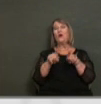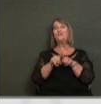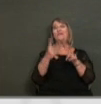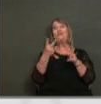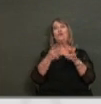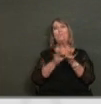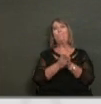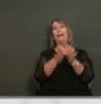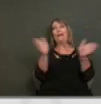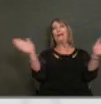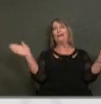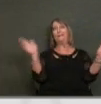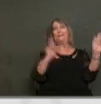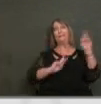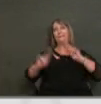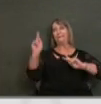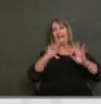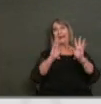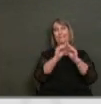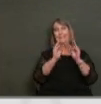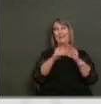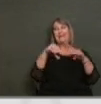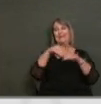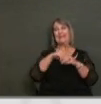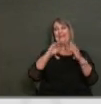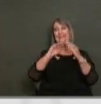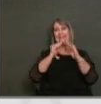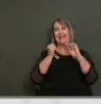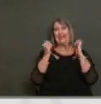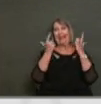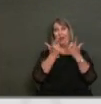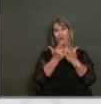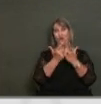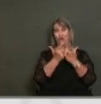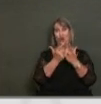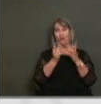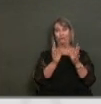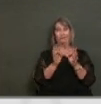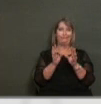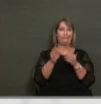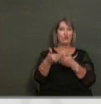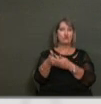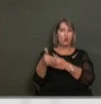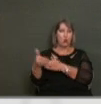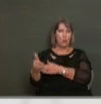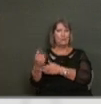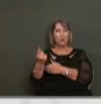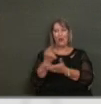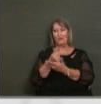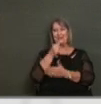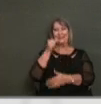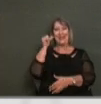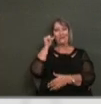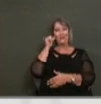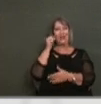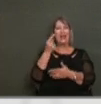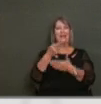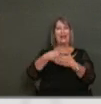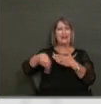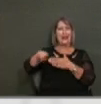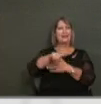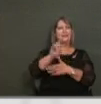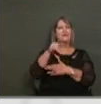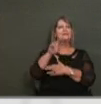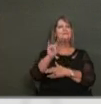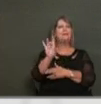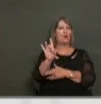public hearings at City Council Chambers. One was yesterday, and the other one is next week on September the 8th. And